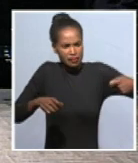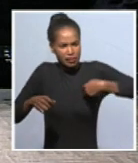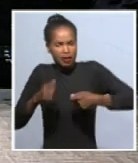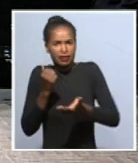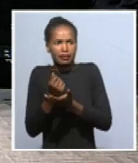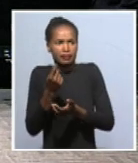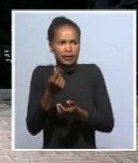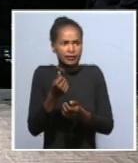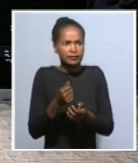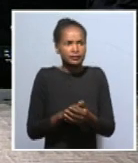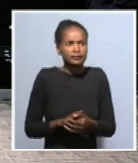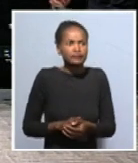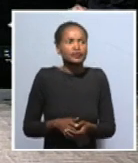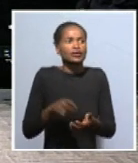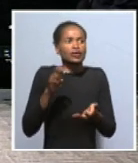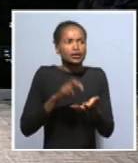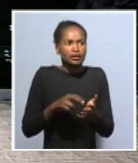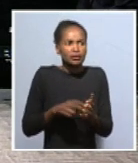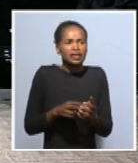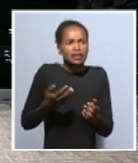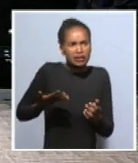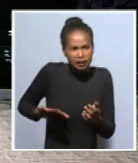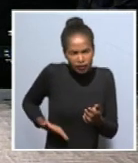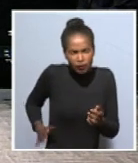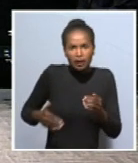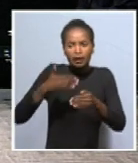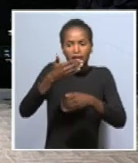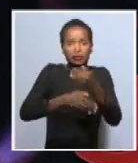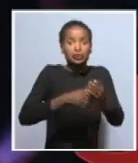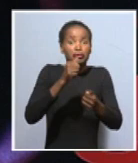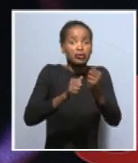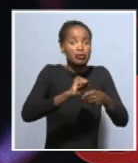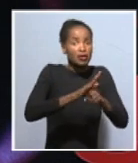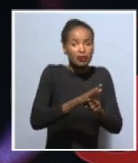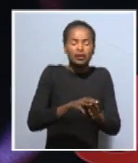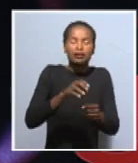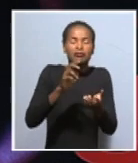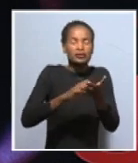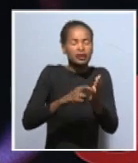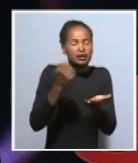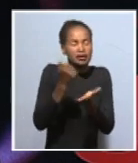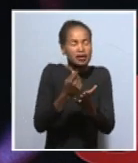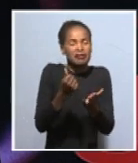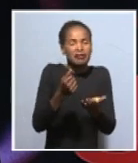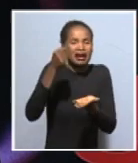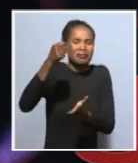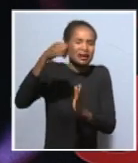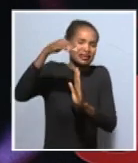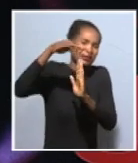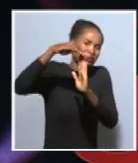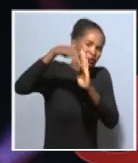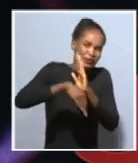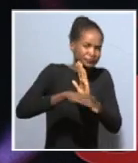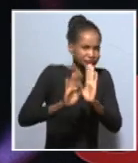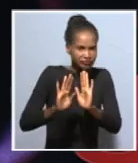a banking crisis, and that's exactly what you're addressing at the moment. Yeah, 100%. But there is then adjustments to the rates, and that will apply to